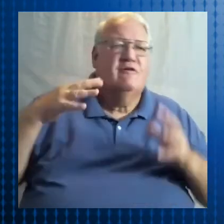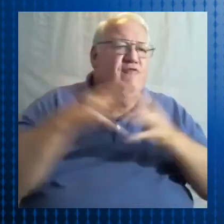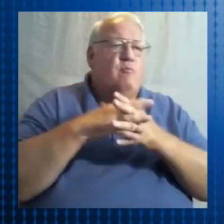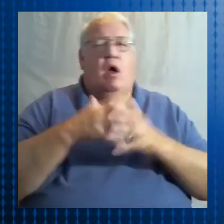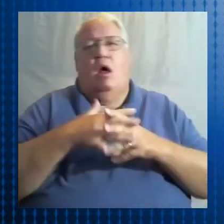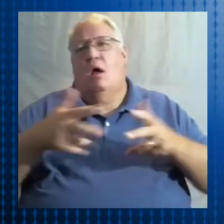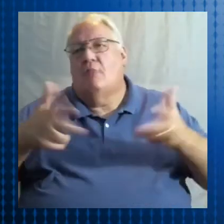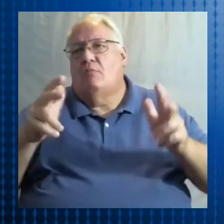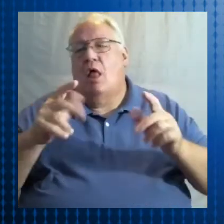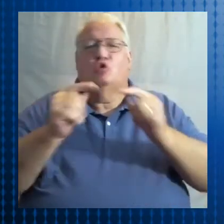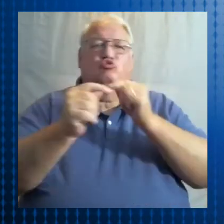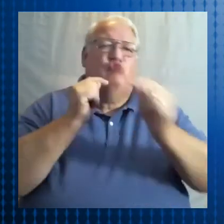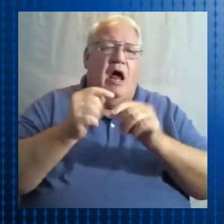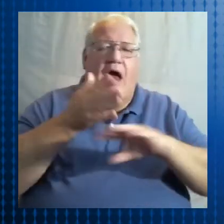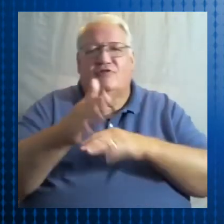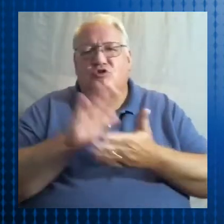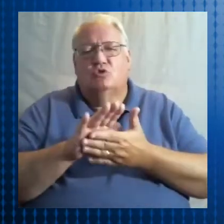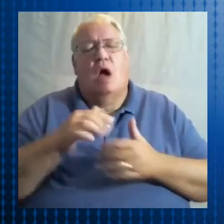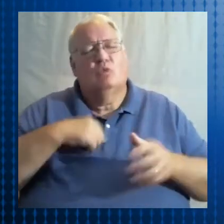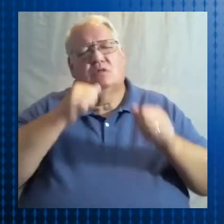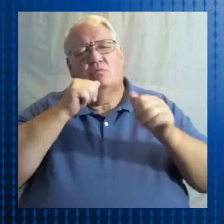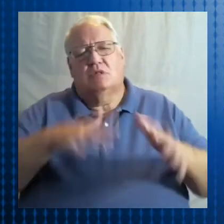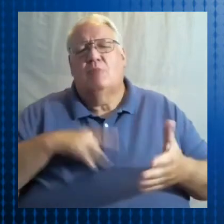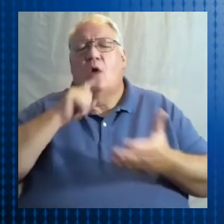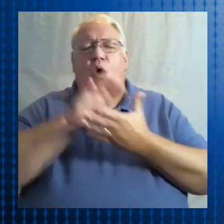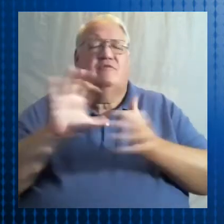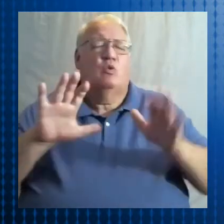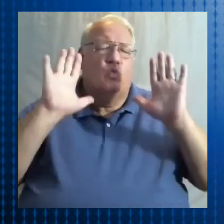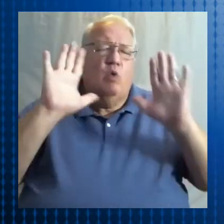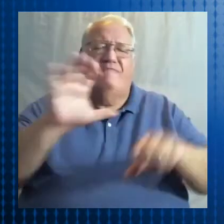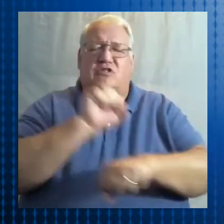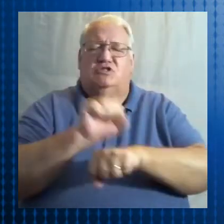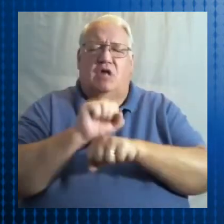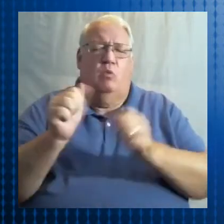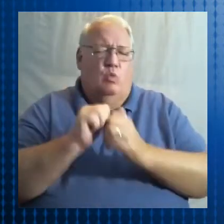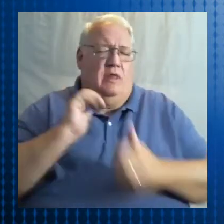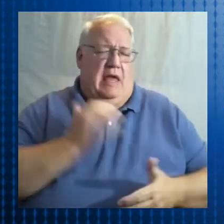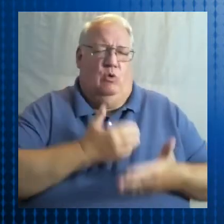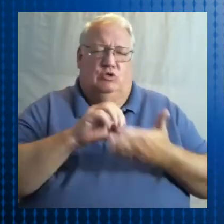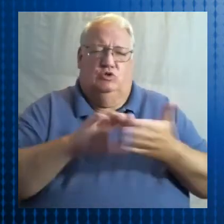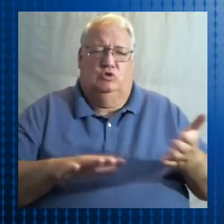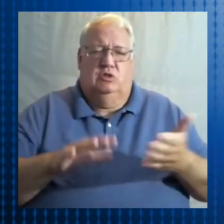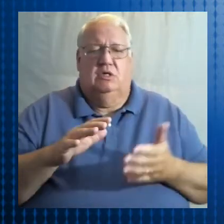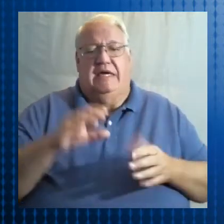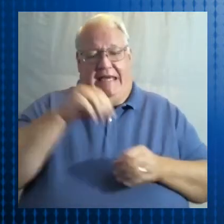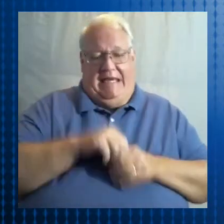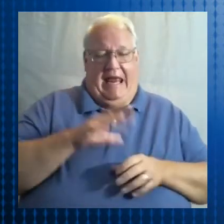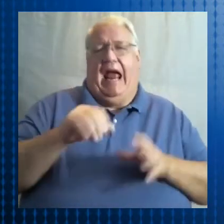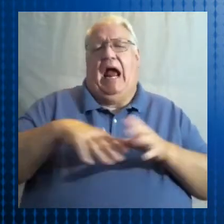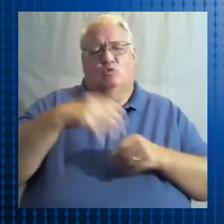after school. But I was blessed because my wife did a fantastic job with our kids in and outside the